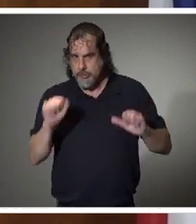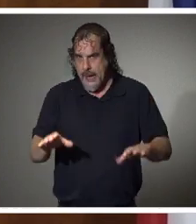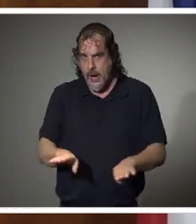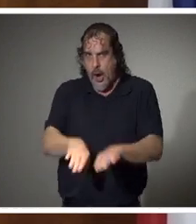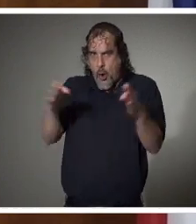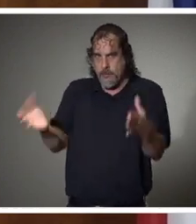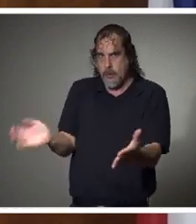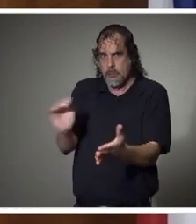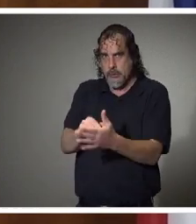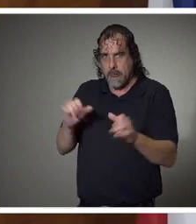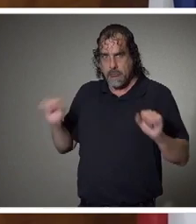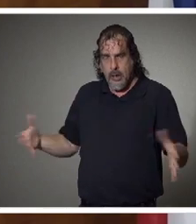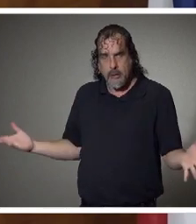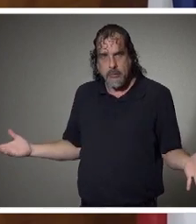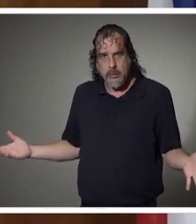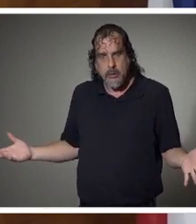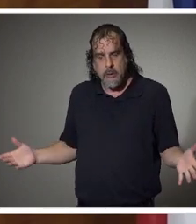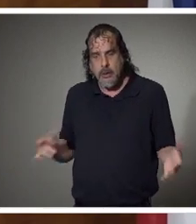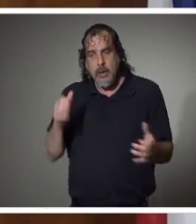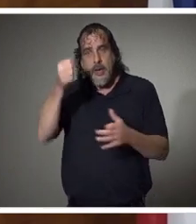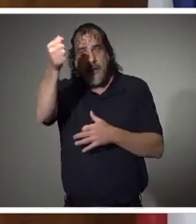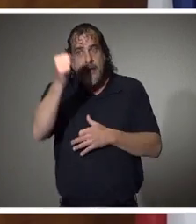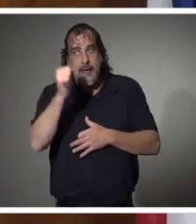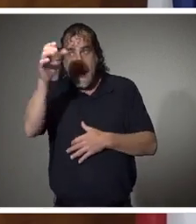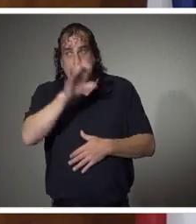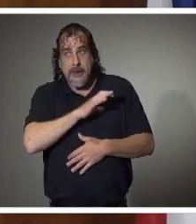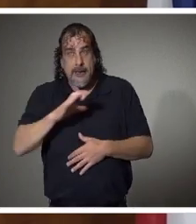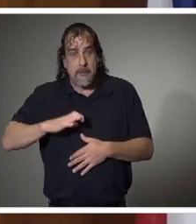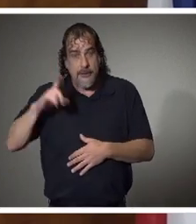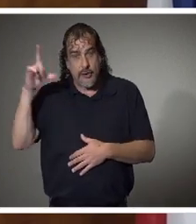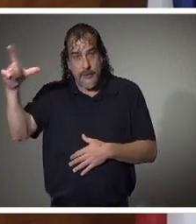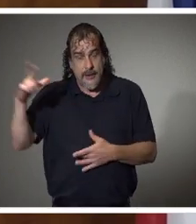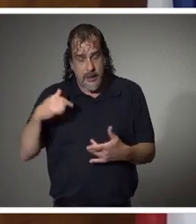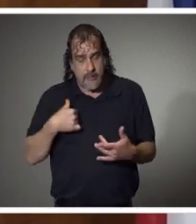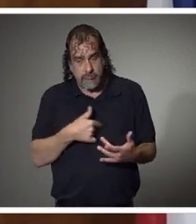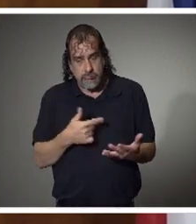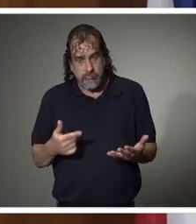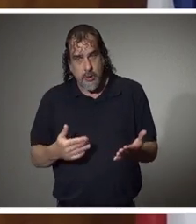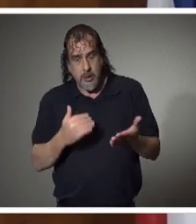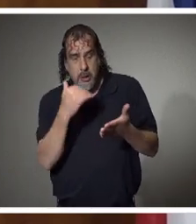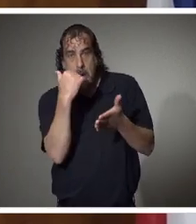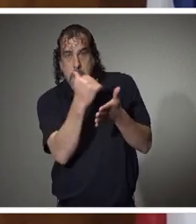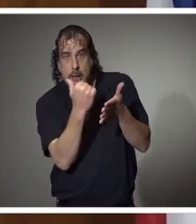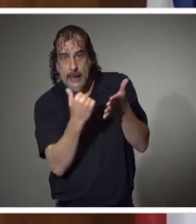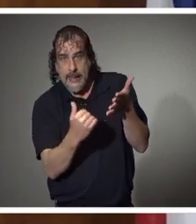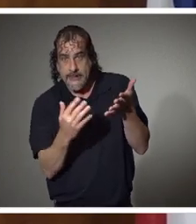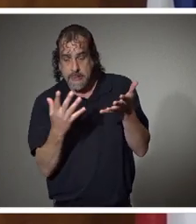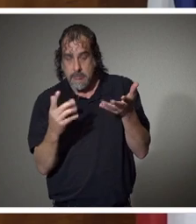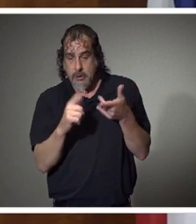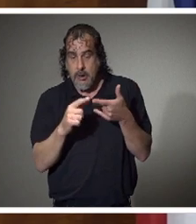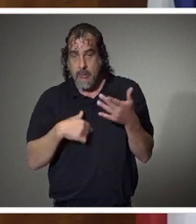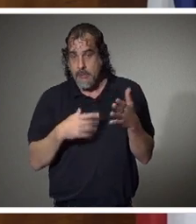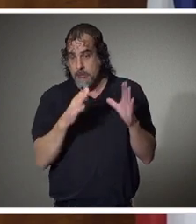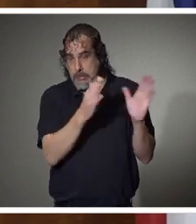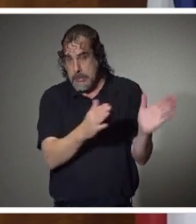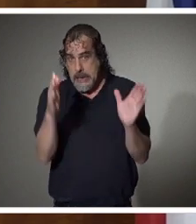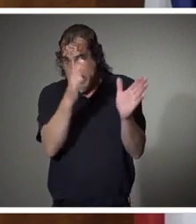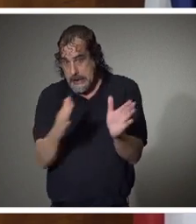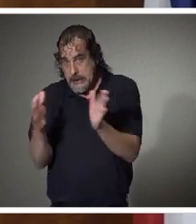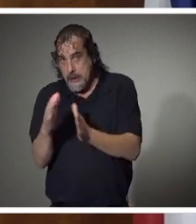way. The Gaming Commission, I understand, is putting together a list of scenarios under which they think